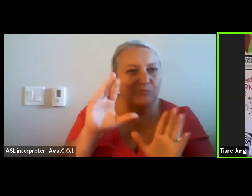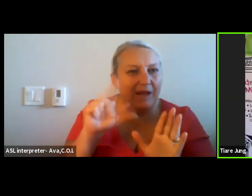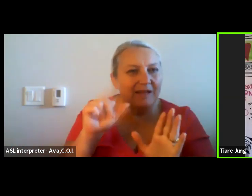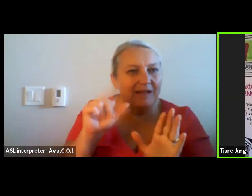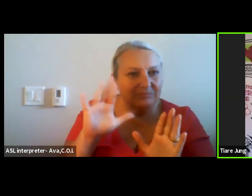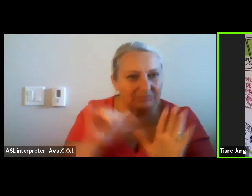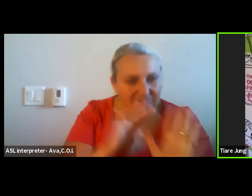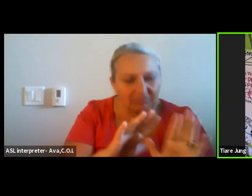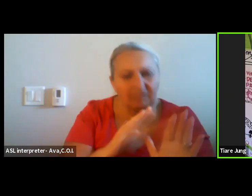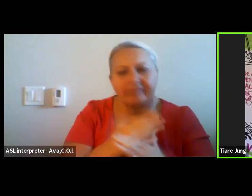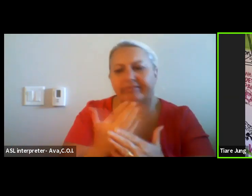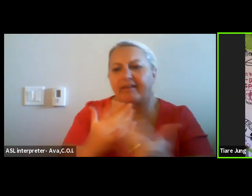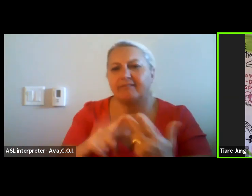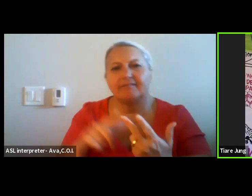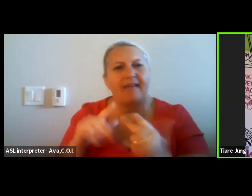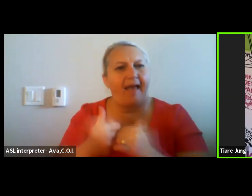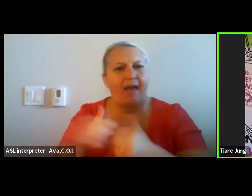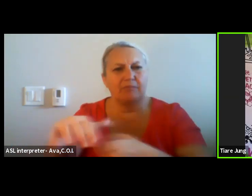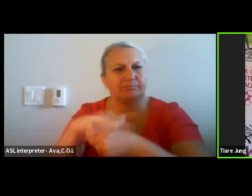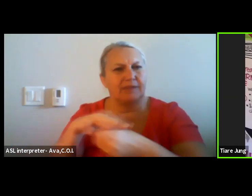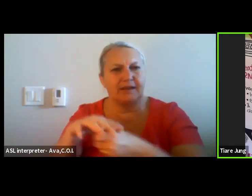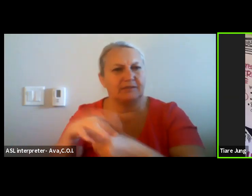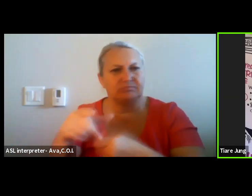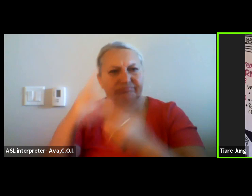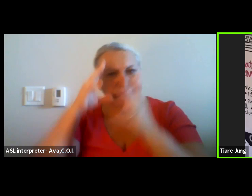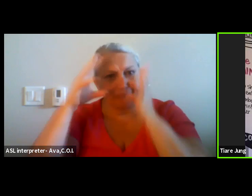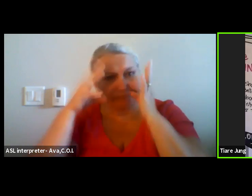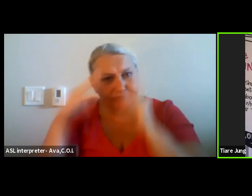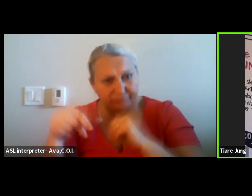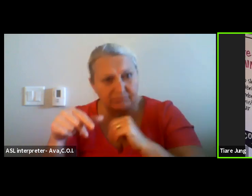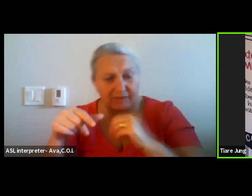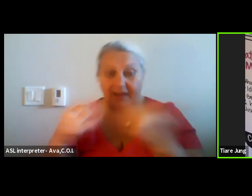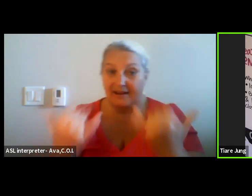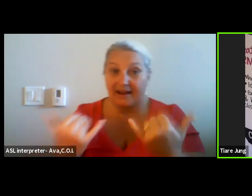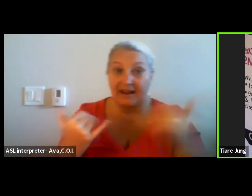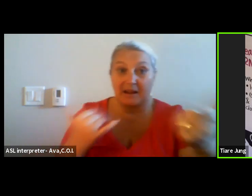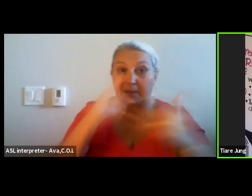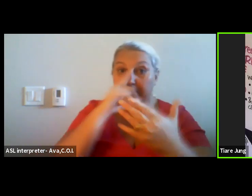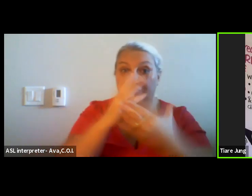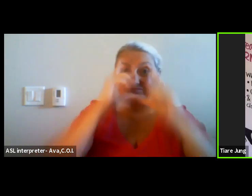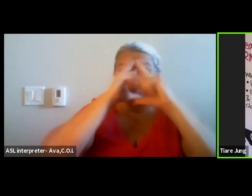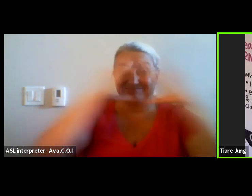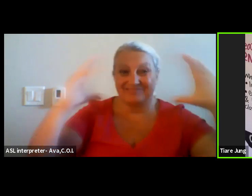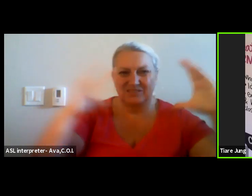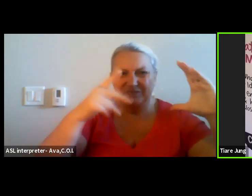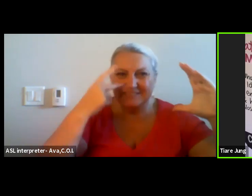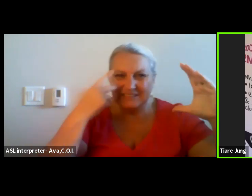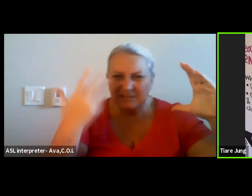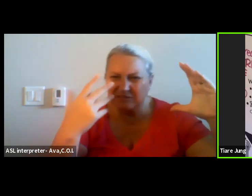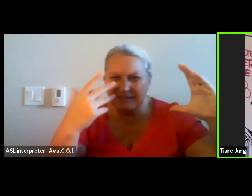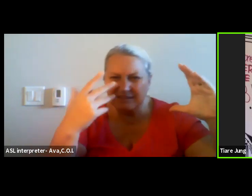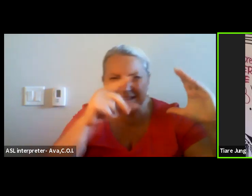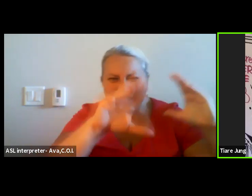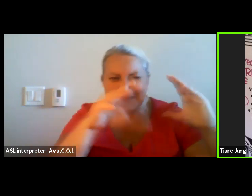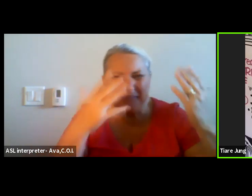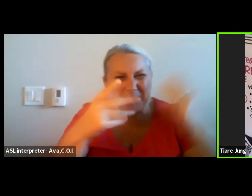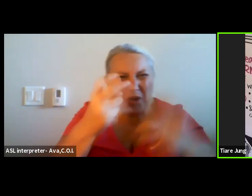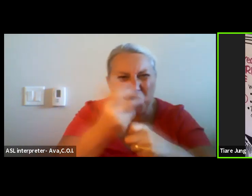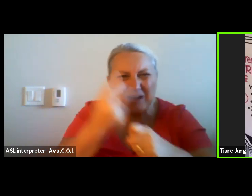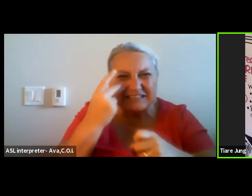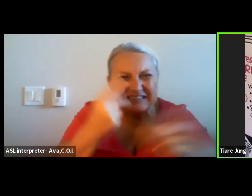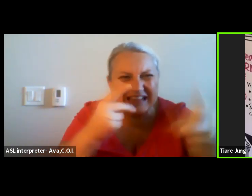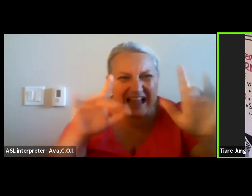And then the image that's taking shape, that's lightly drawn out in pencil that might be difficult to see, are